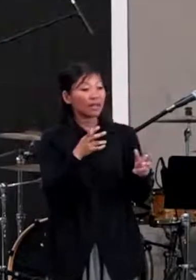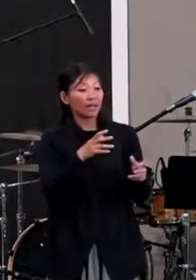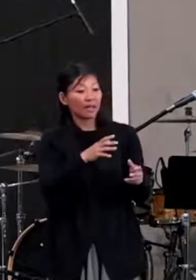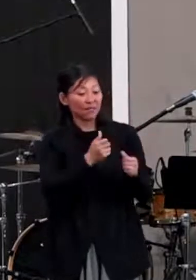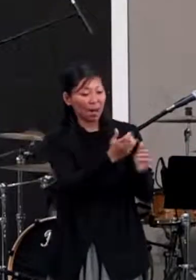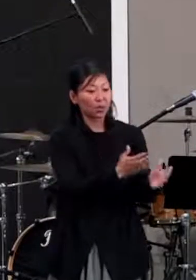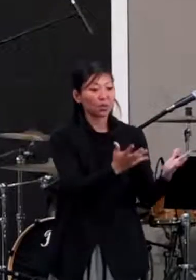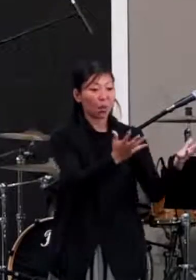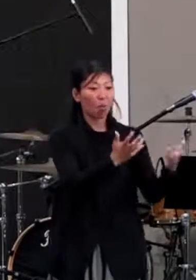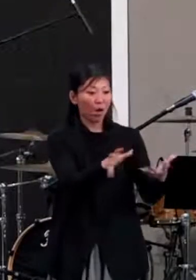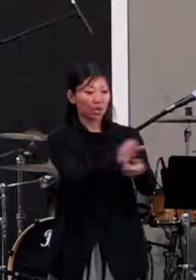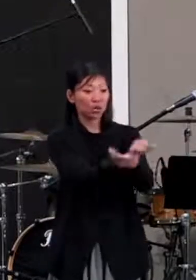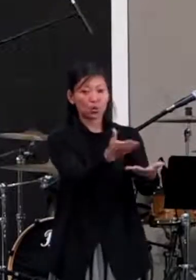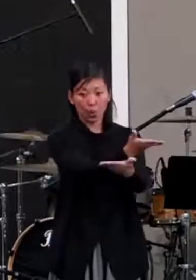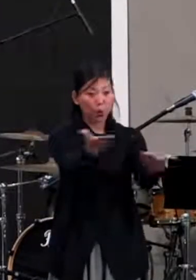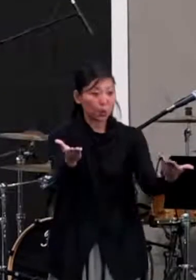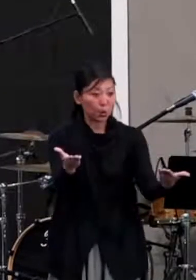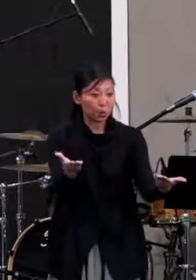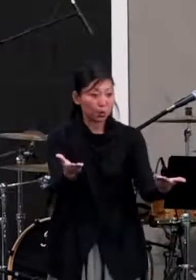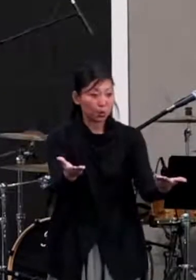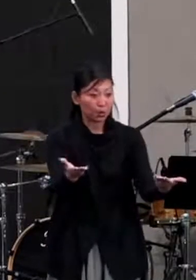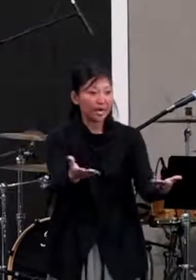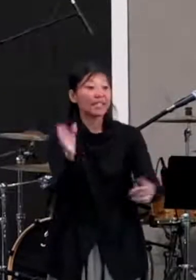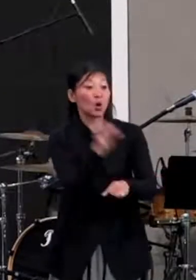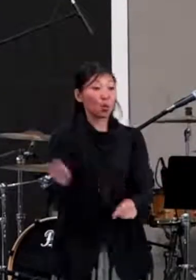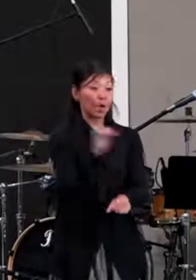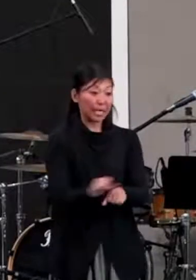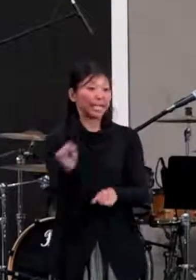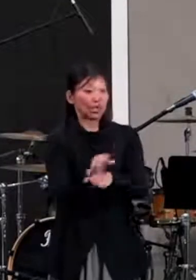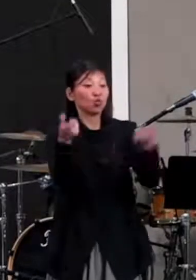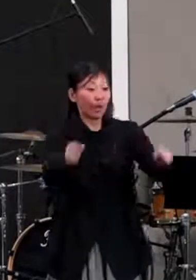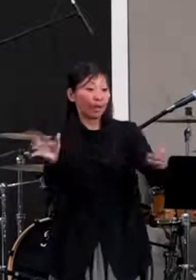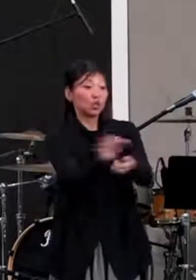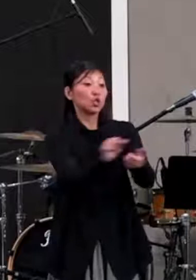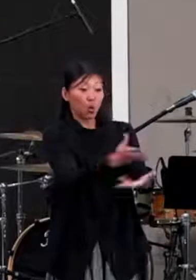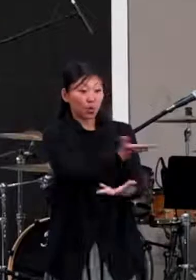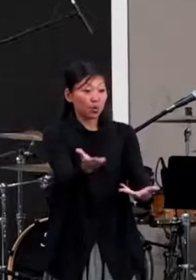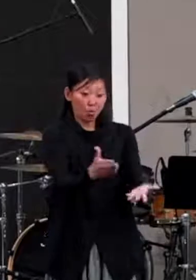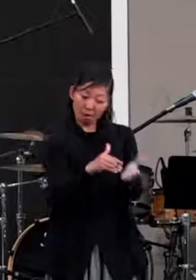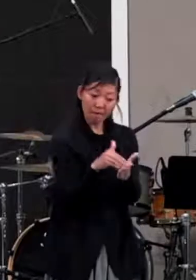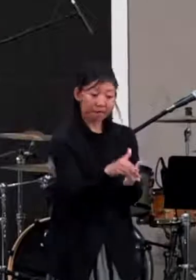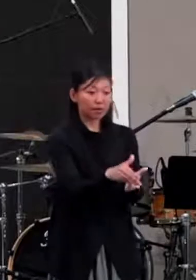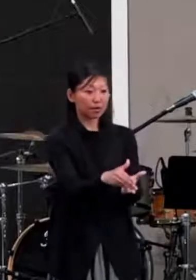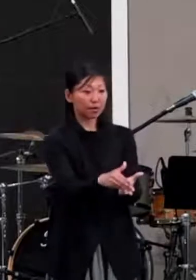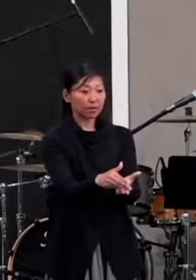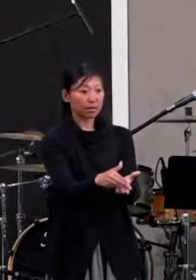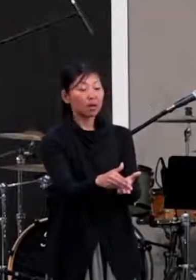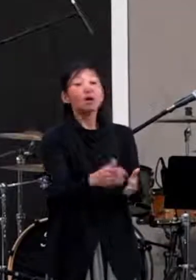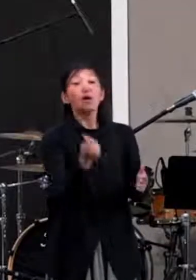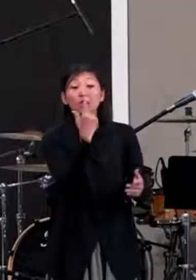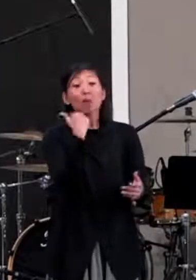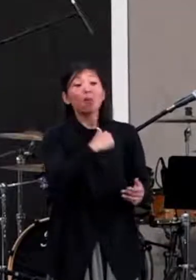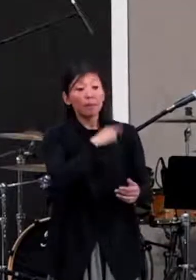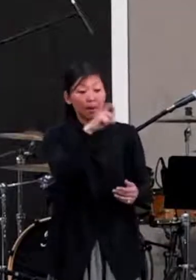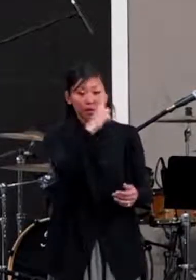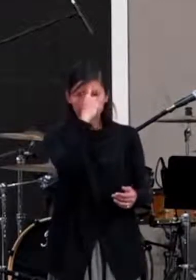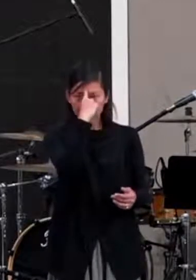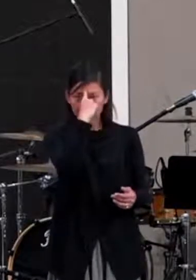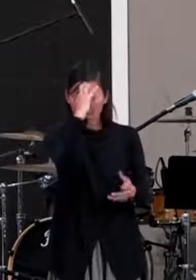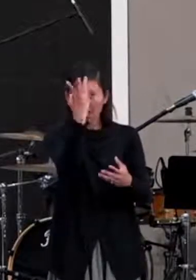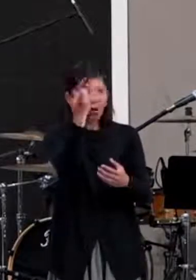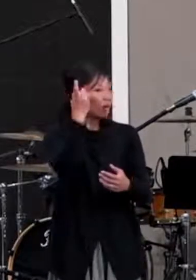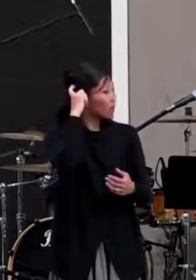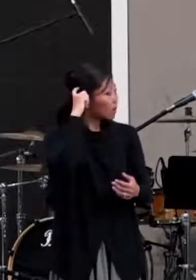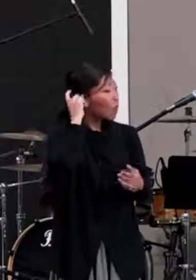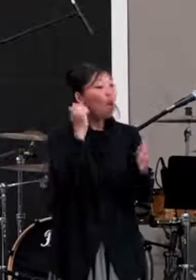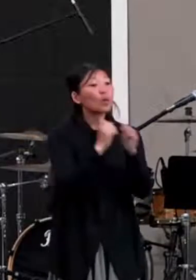as the people of God. We must be aware of this reality without at the same time obsessing over this reality. See,